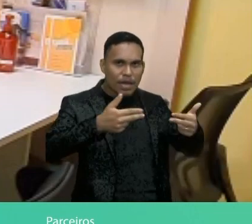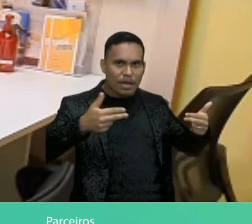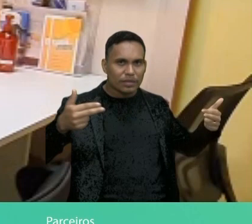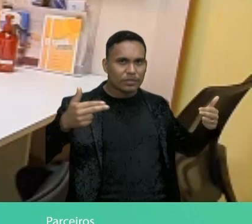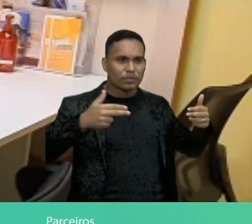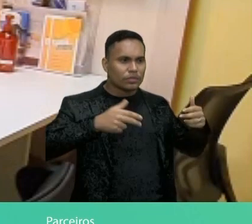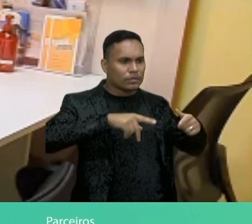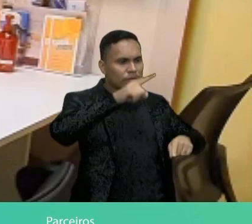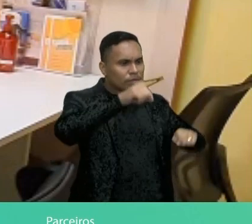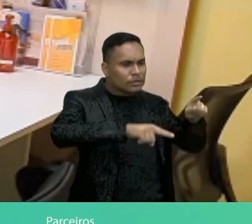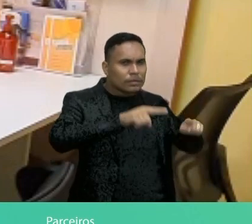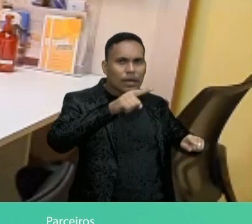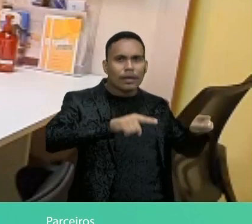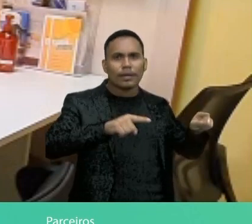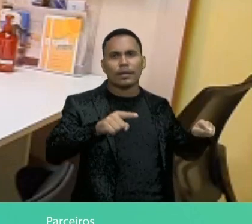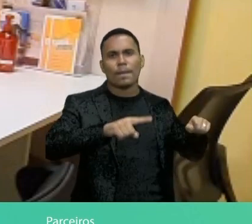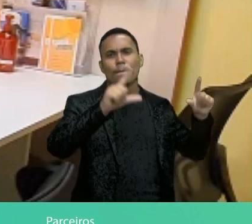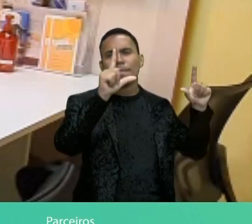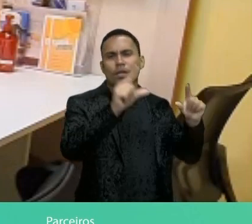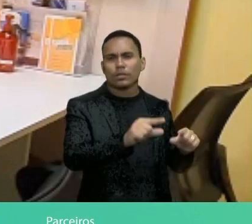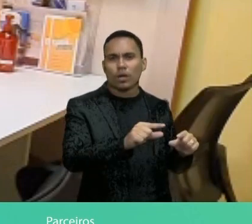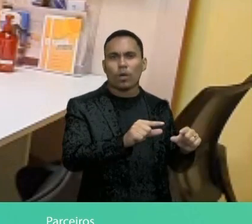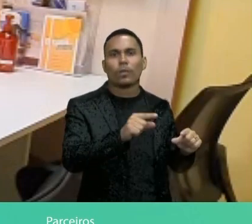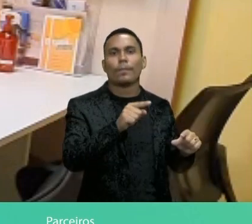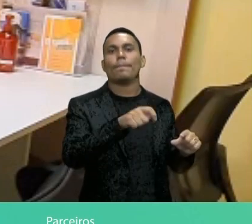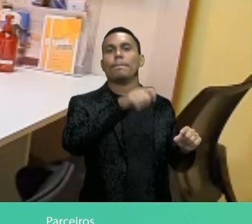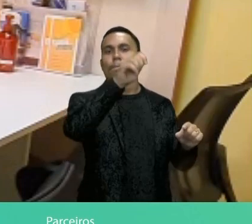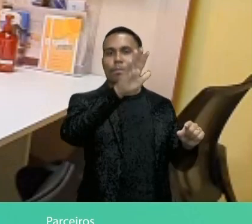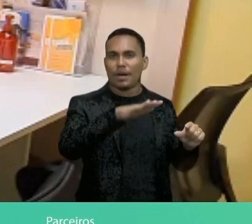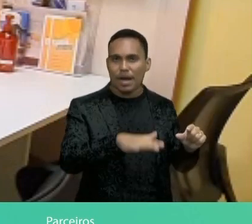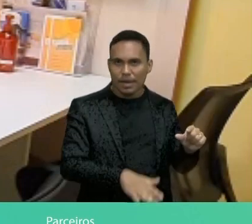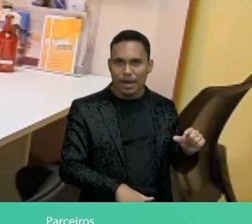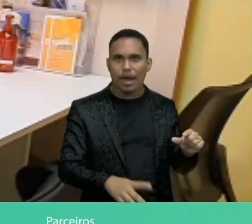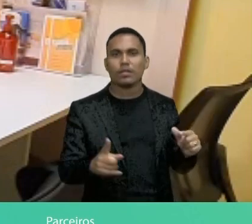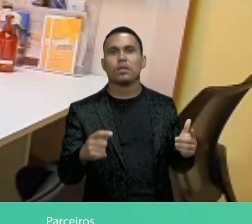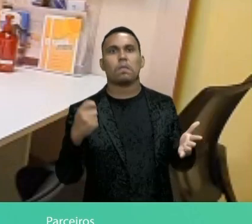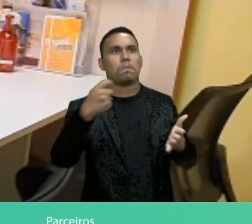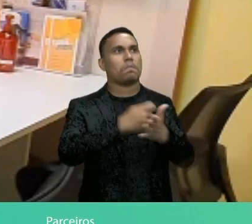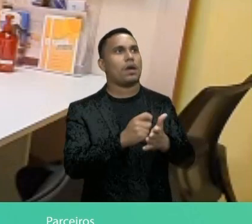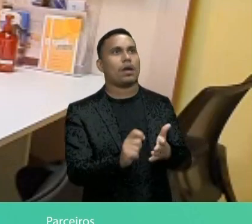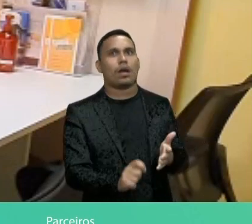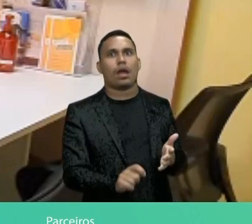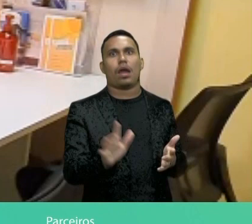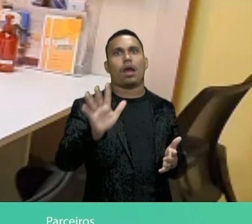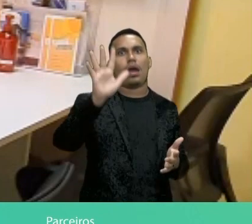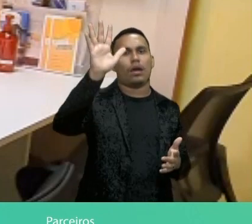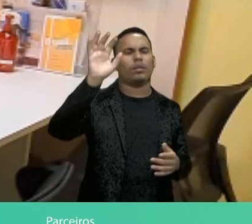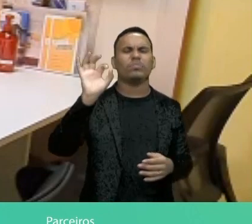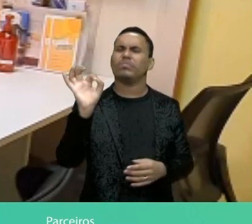To have a lower scale equipment that can be competitive.